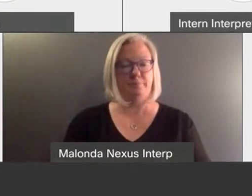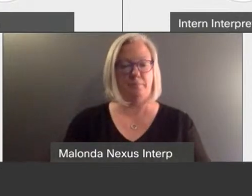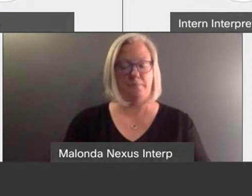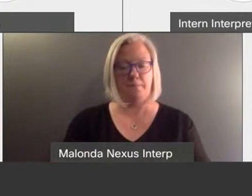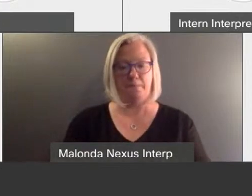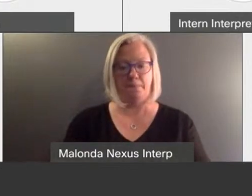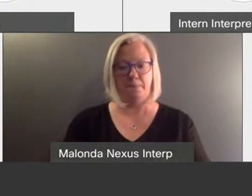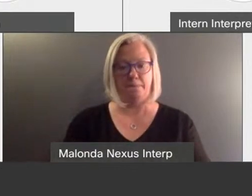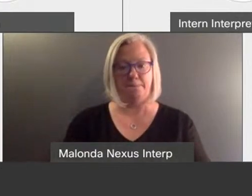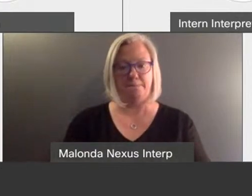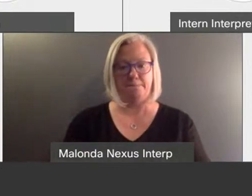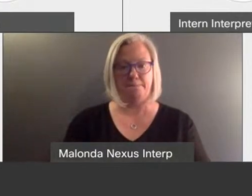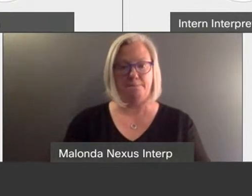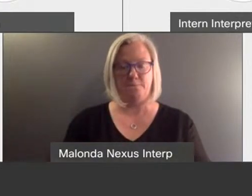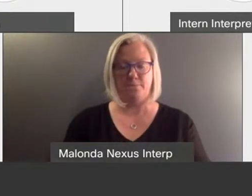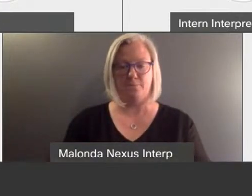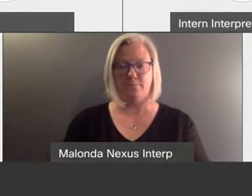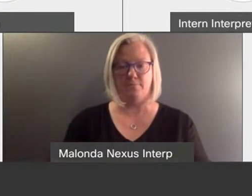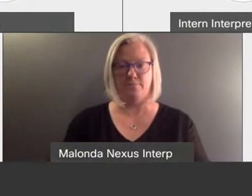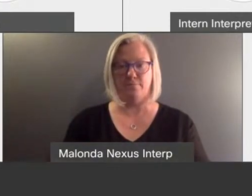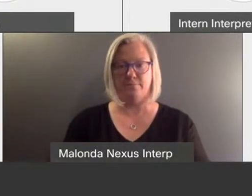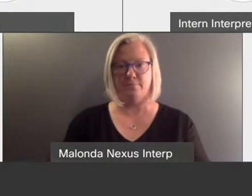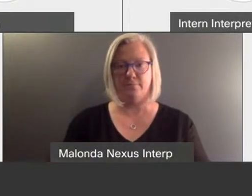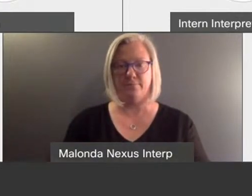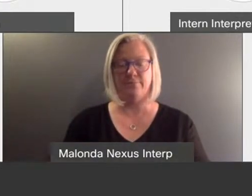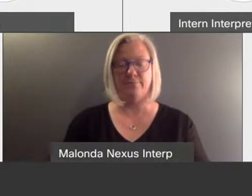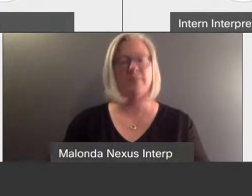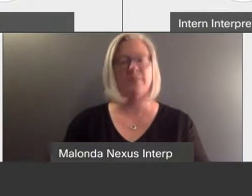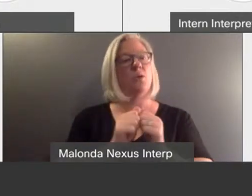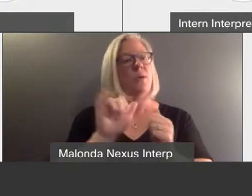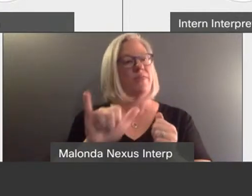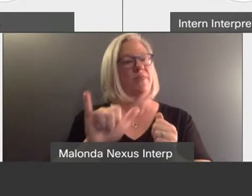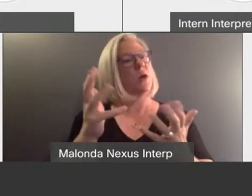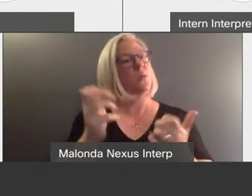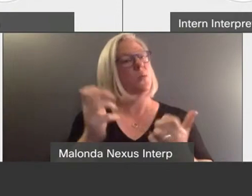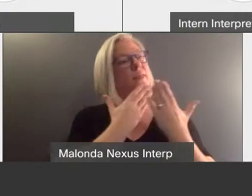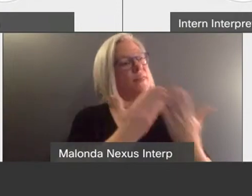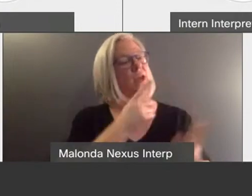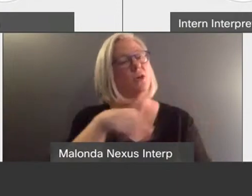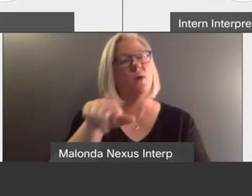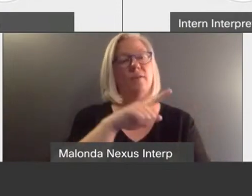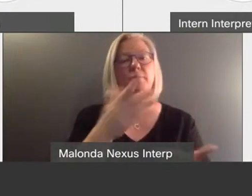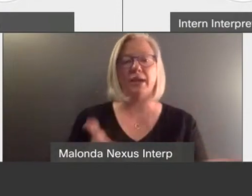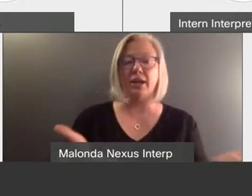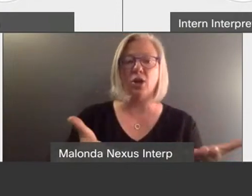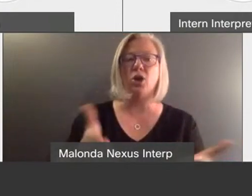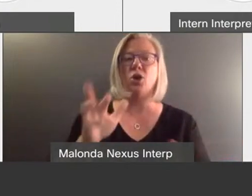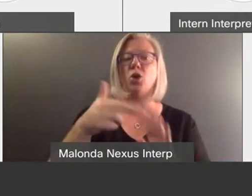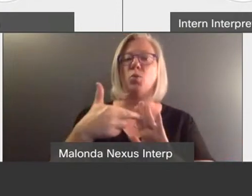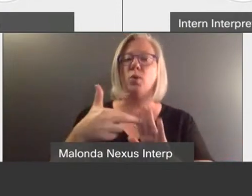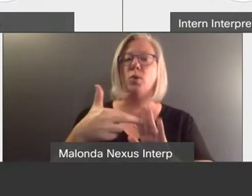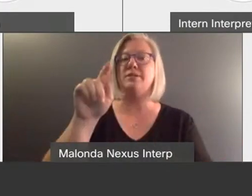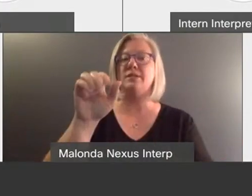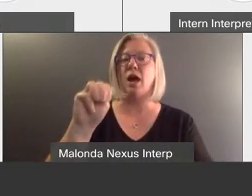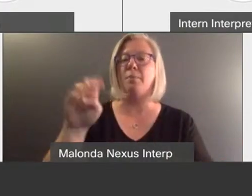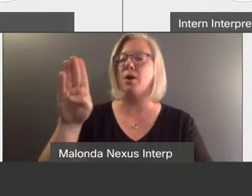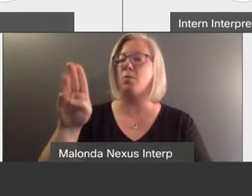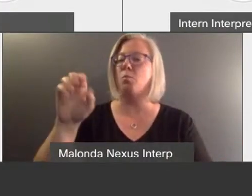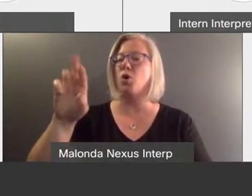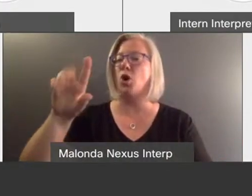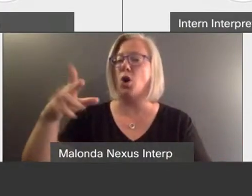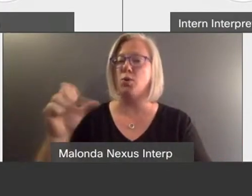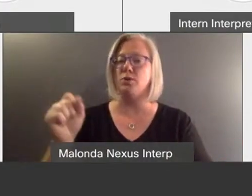All right, with that, again, I'd like to thank you all for being here. I want to turn it over to Representative Tom Burroughs, who would like to make a welcoming comment